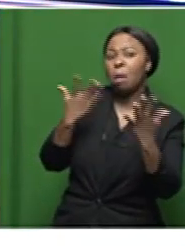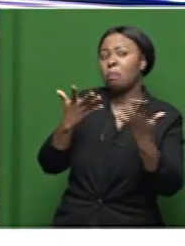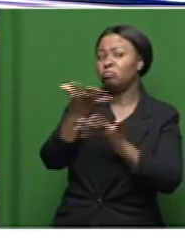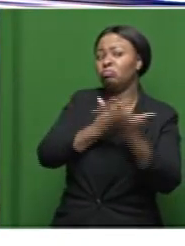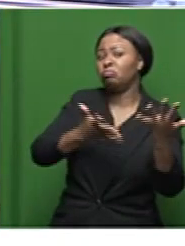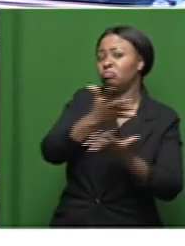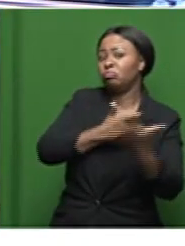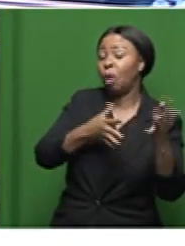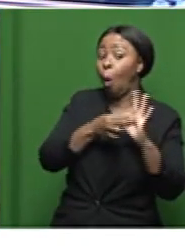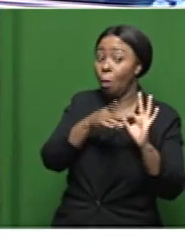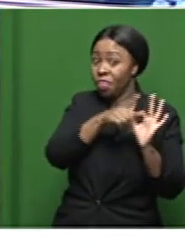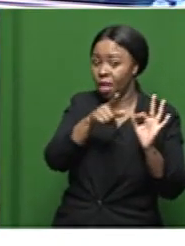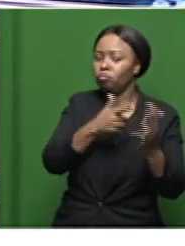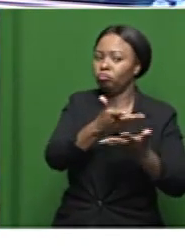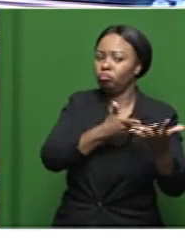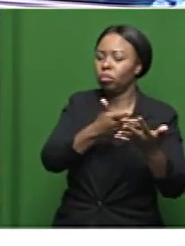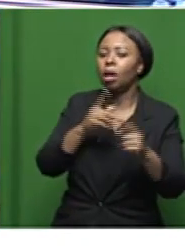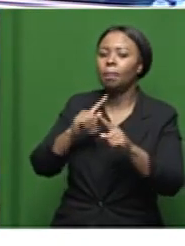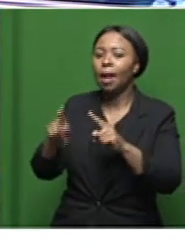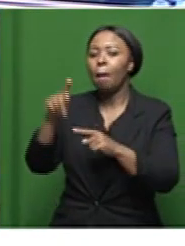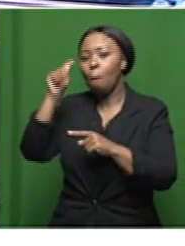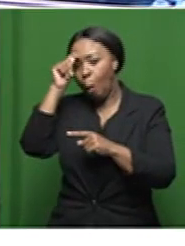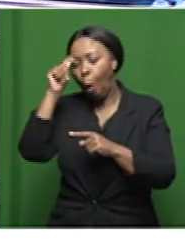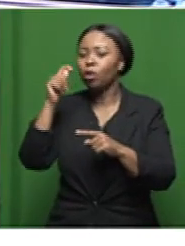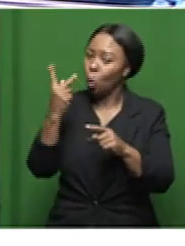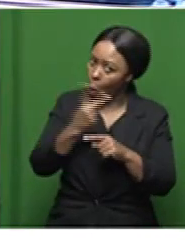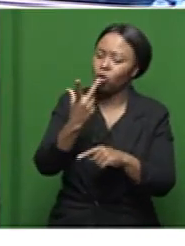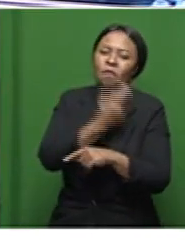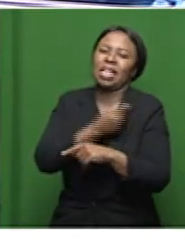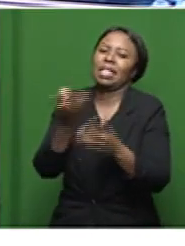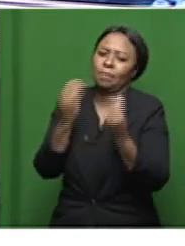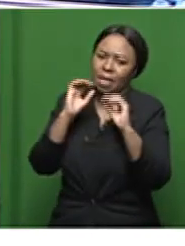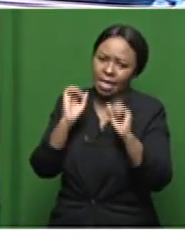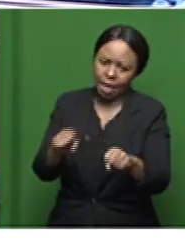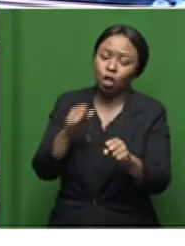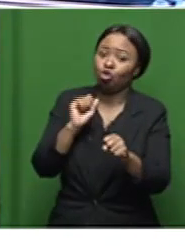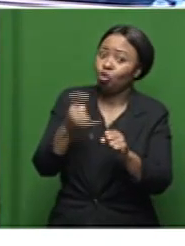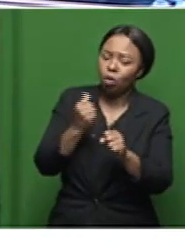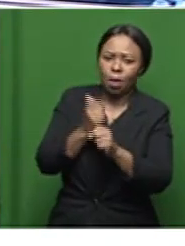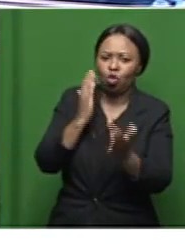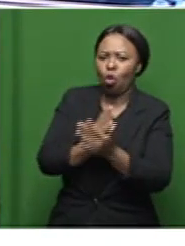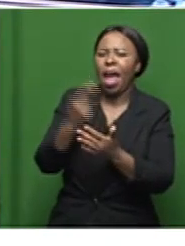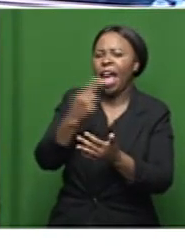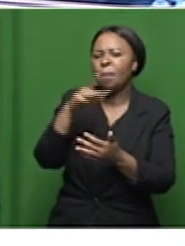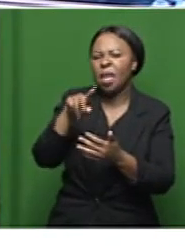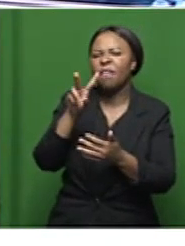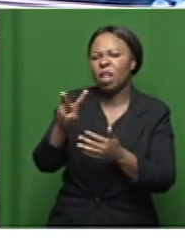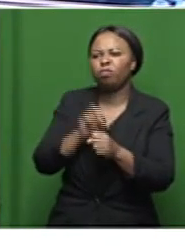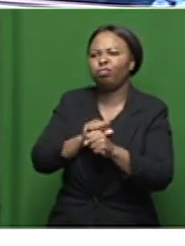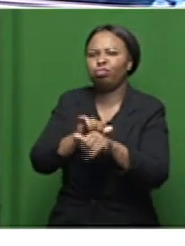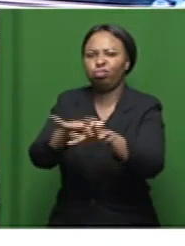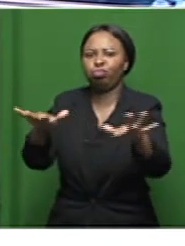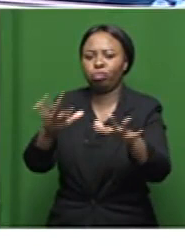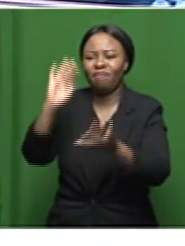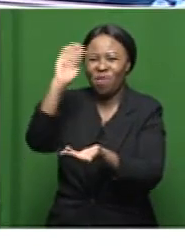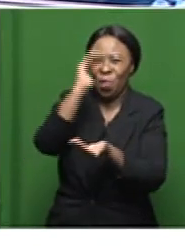young girls that are in the house, but do remember that boys and young girls can get the vaccination just to ensure that that spread of HPV is not as high